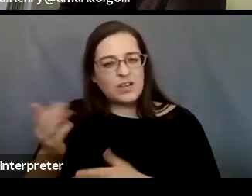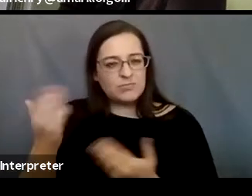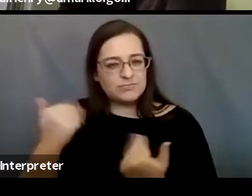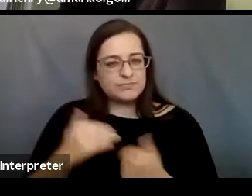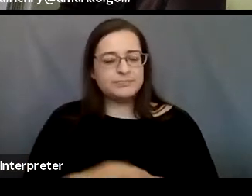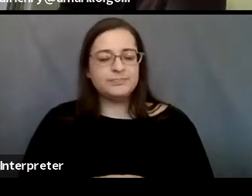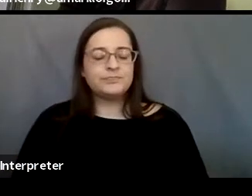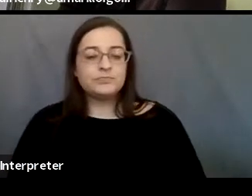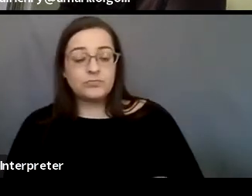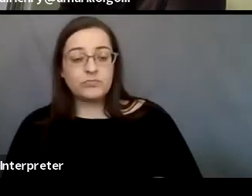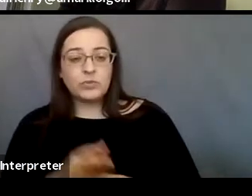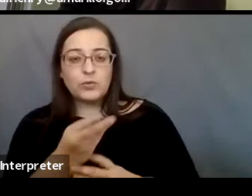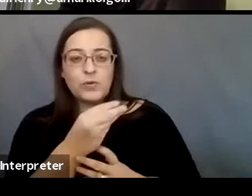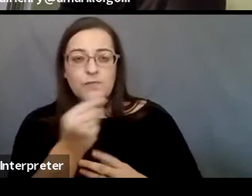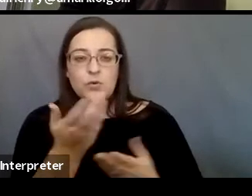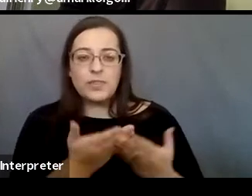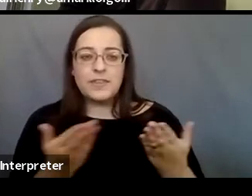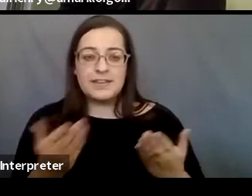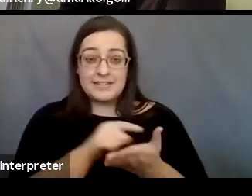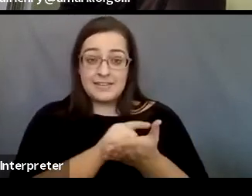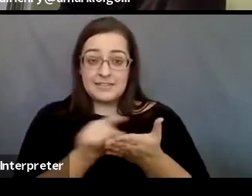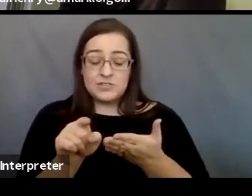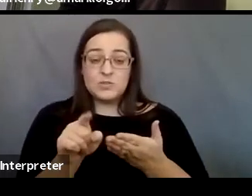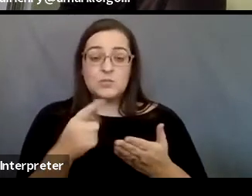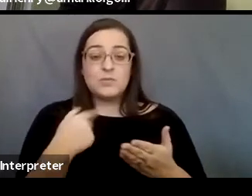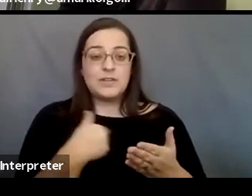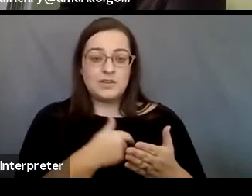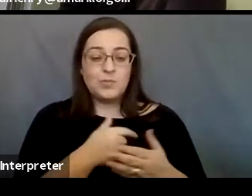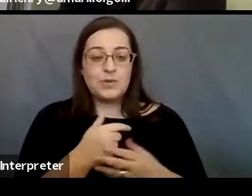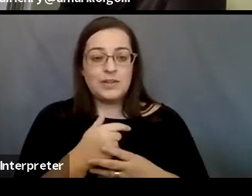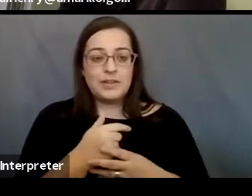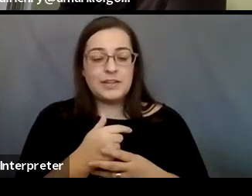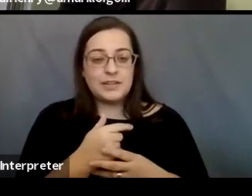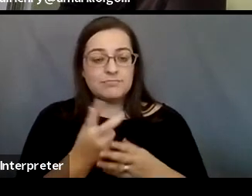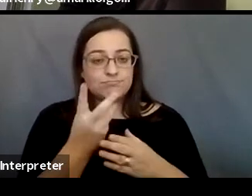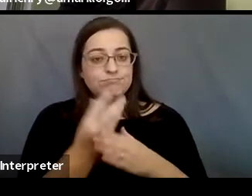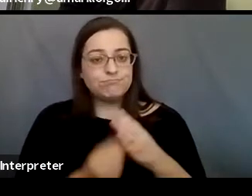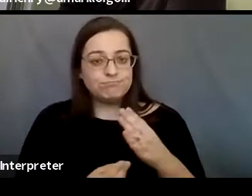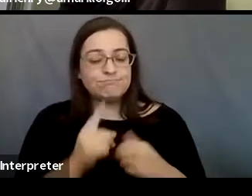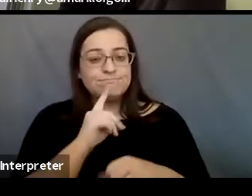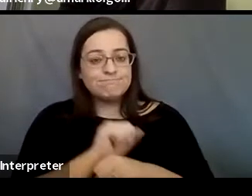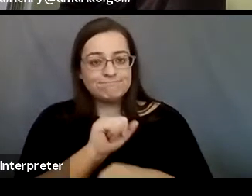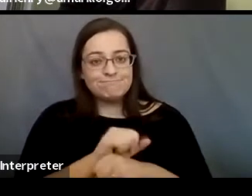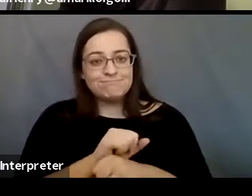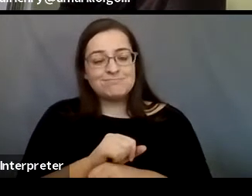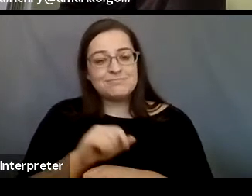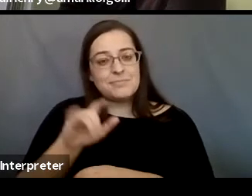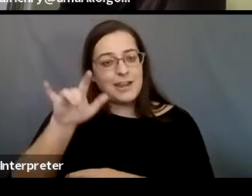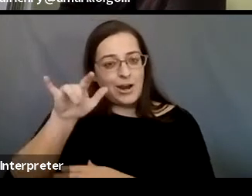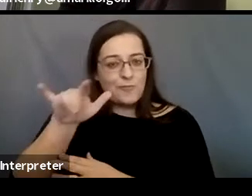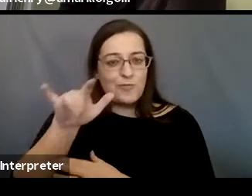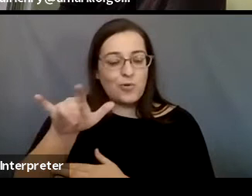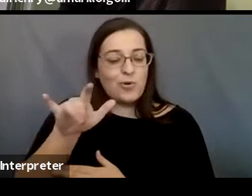things. I just want to remember this week we lost a true Air Force